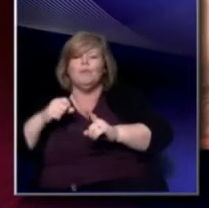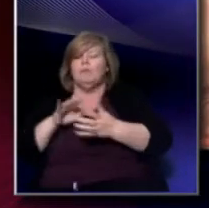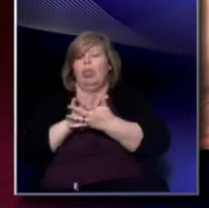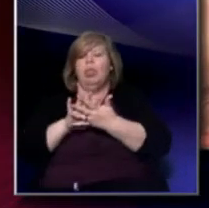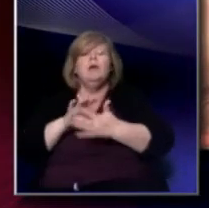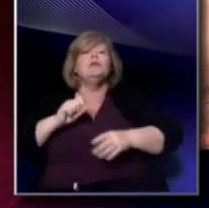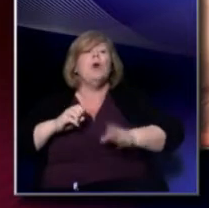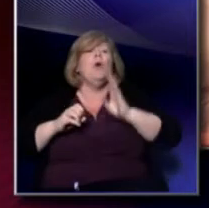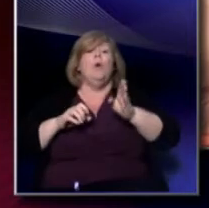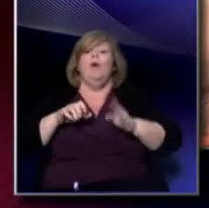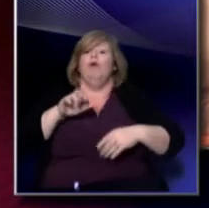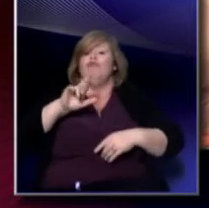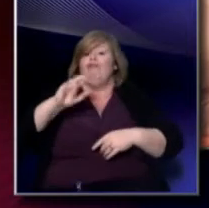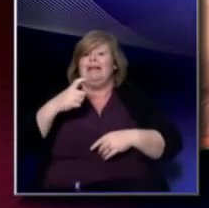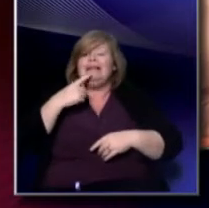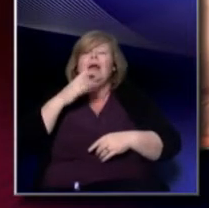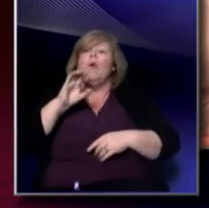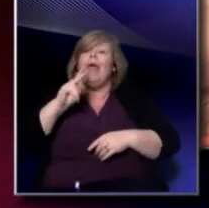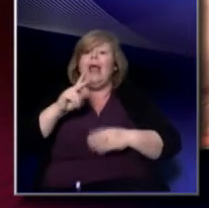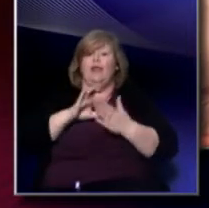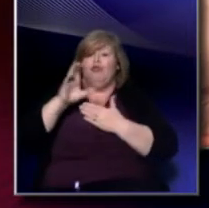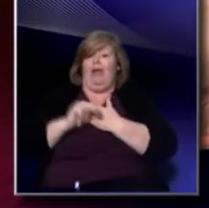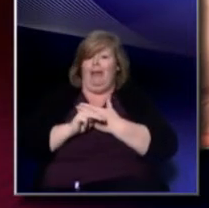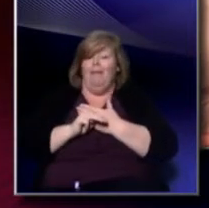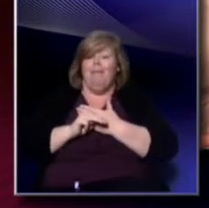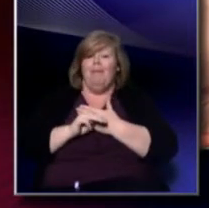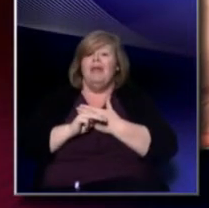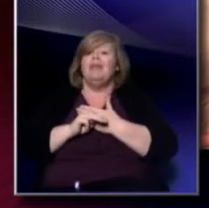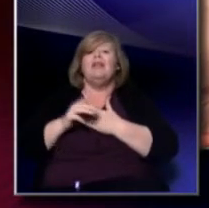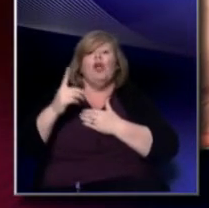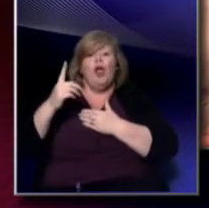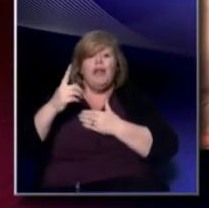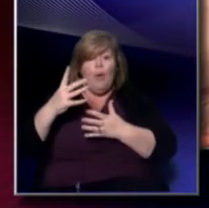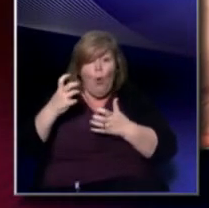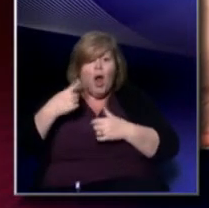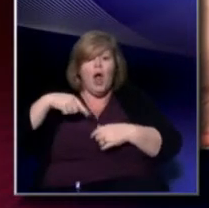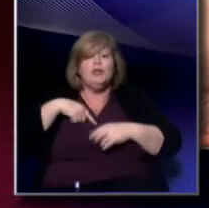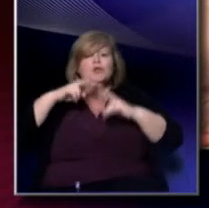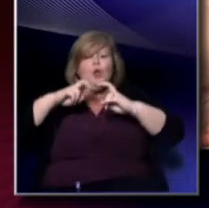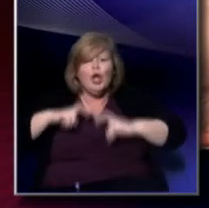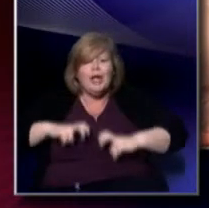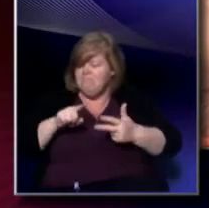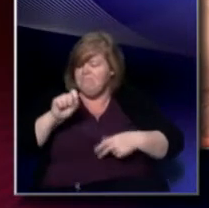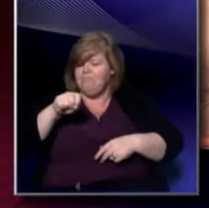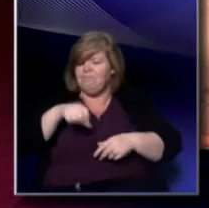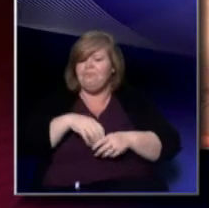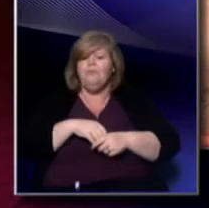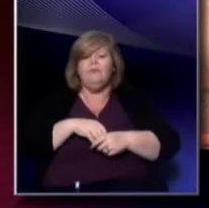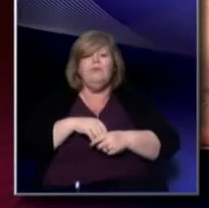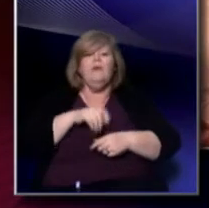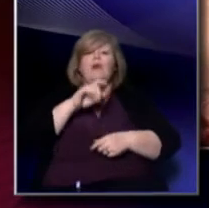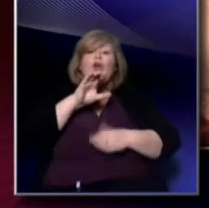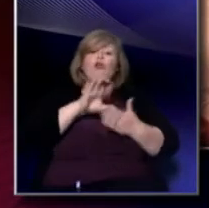asking us to look into is in math and language arts. And so it's going to be